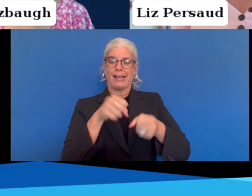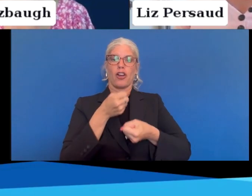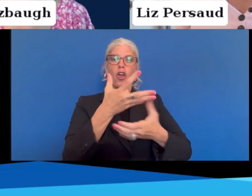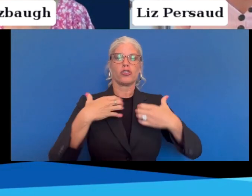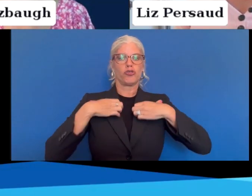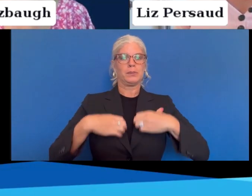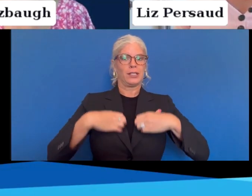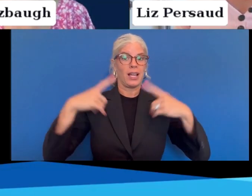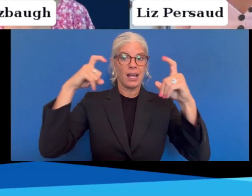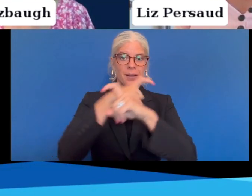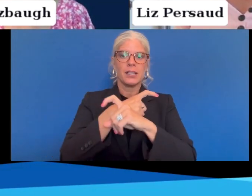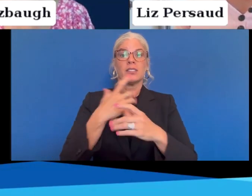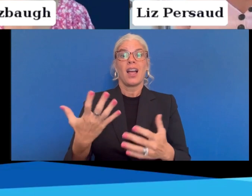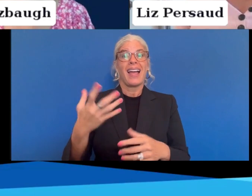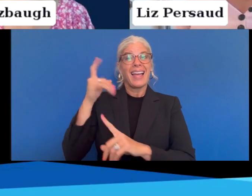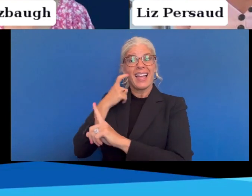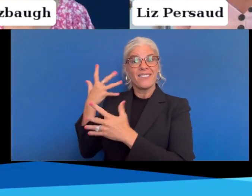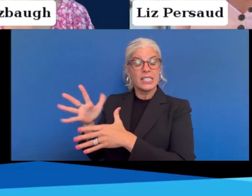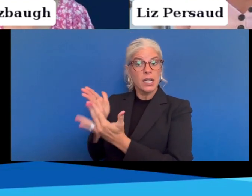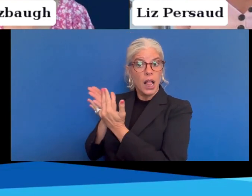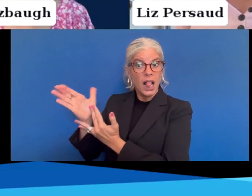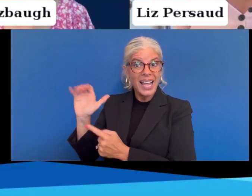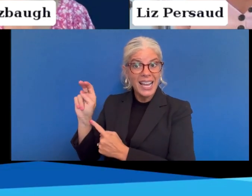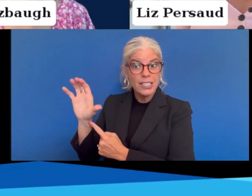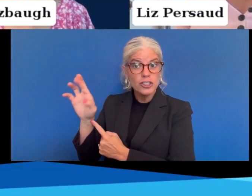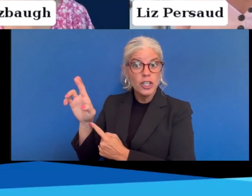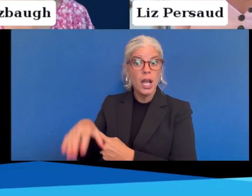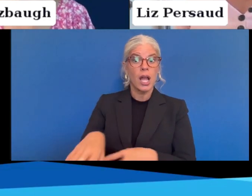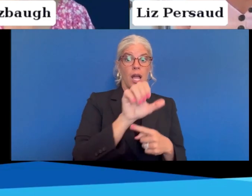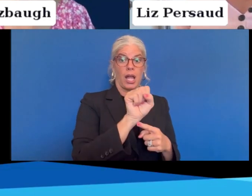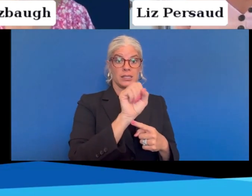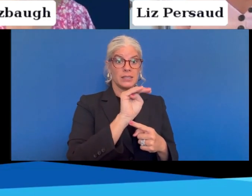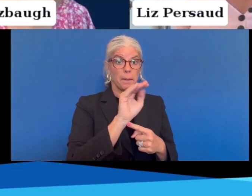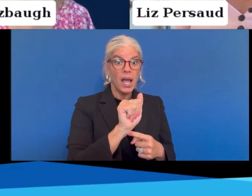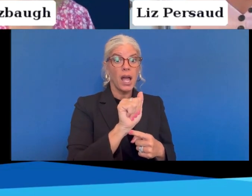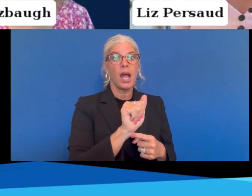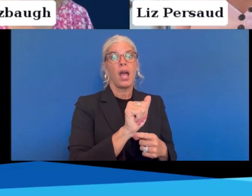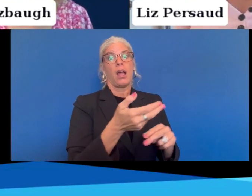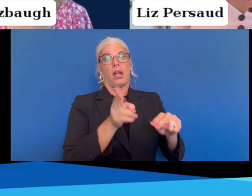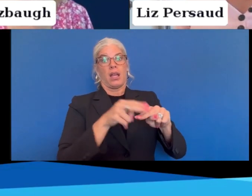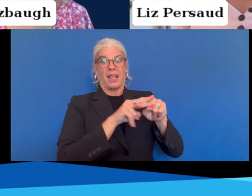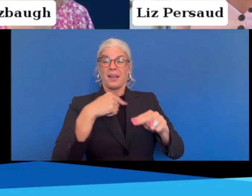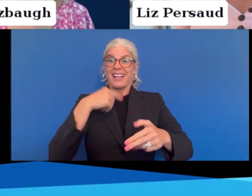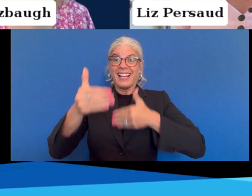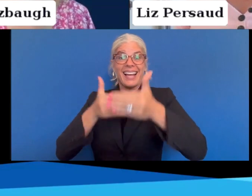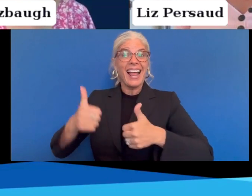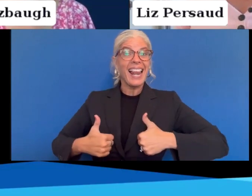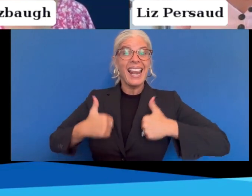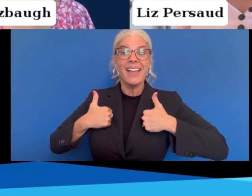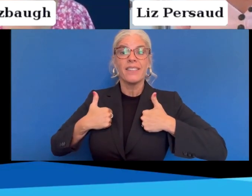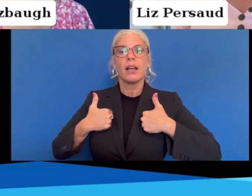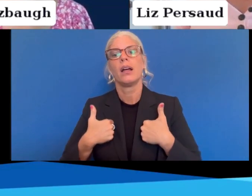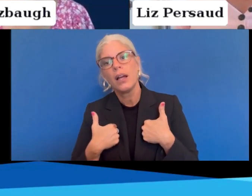just having to be even more mindful of breathing and being out with germs and just getting respiratory